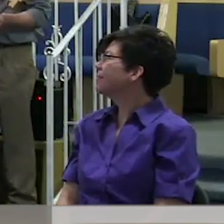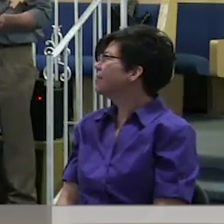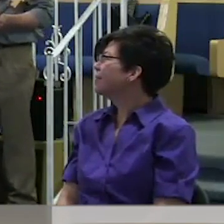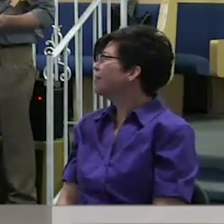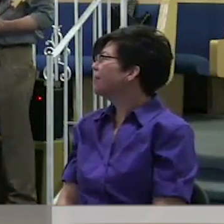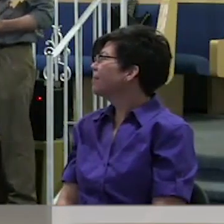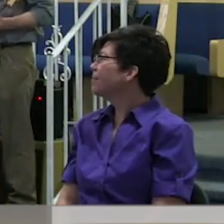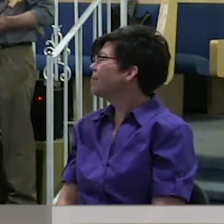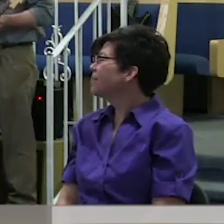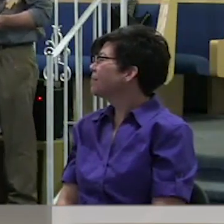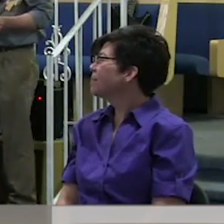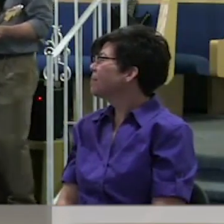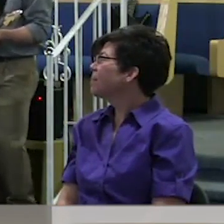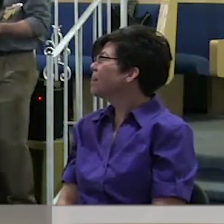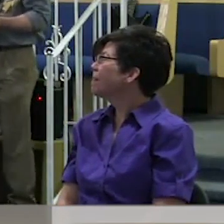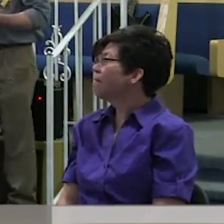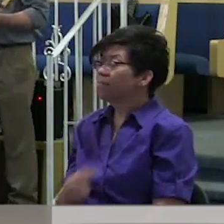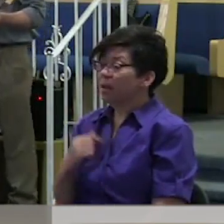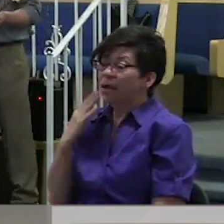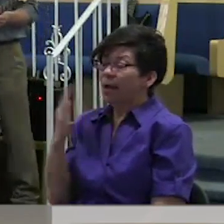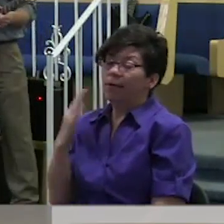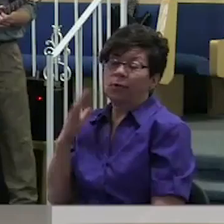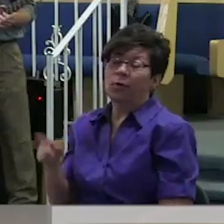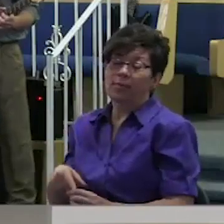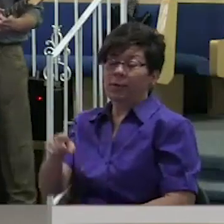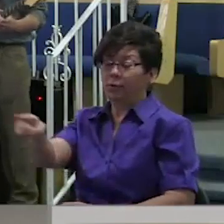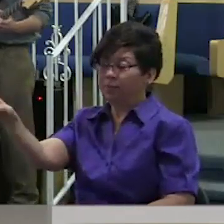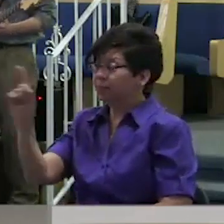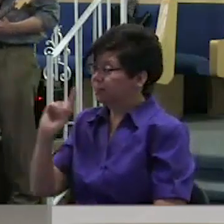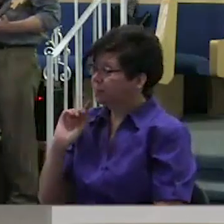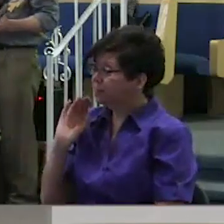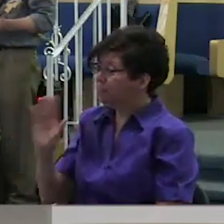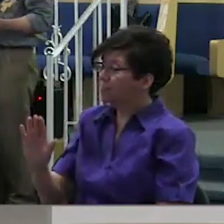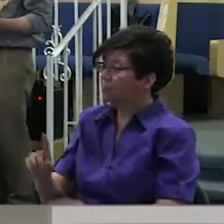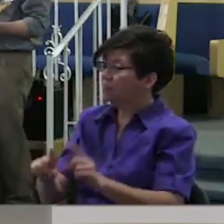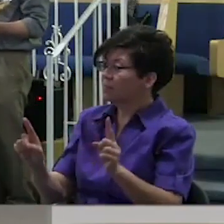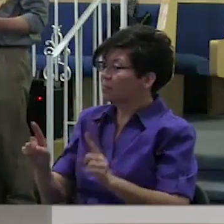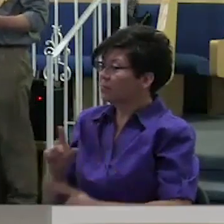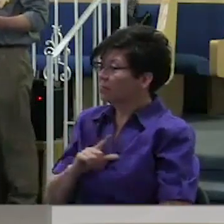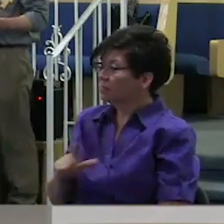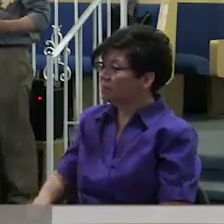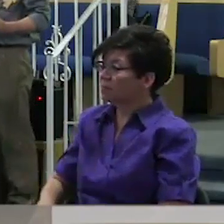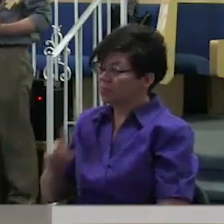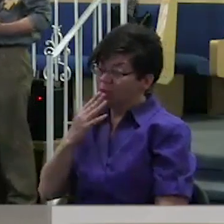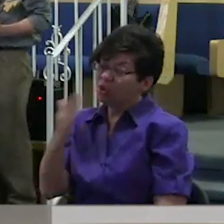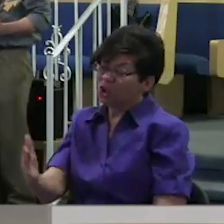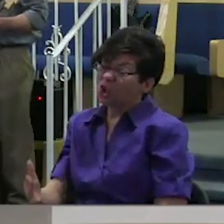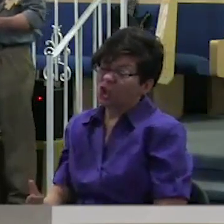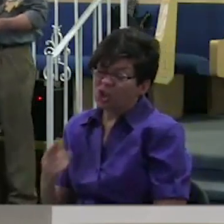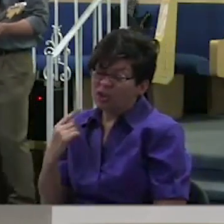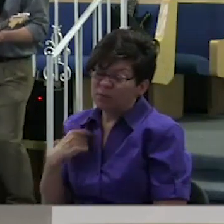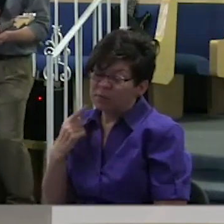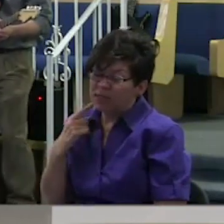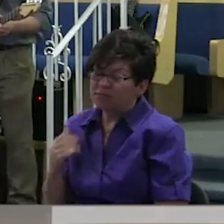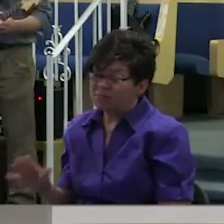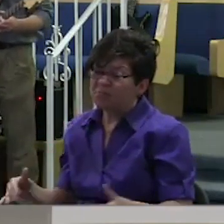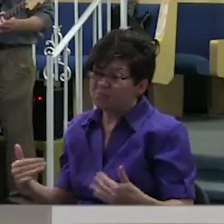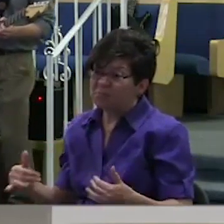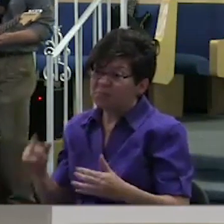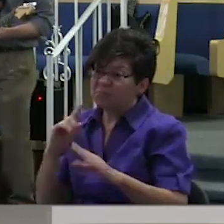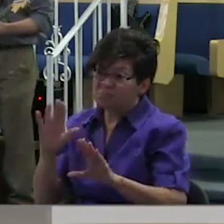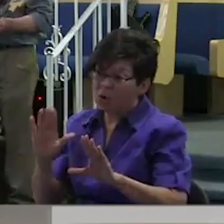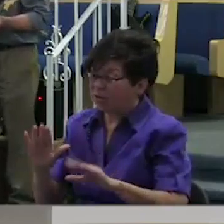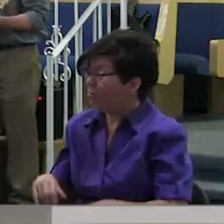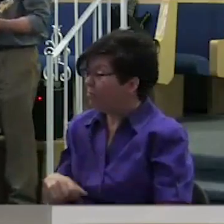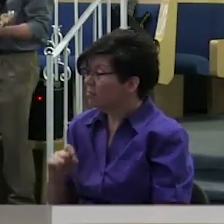Hallelujah. I don't know about you, but the Lord, he has been good to me. Awfully,